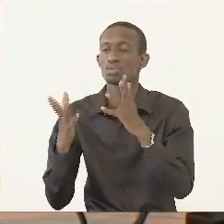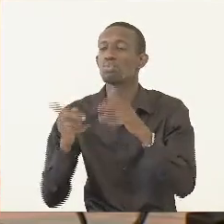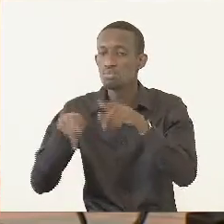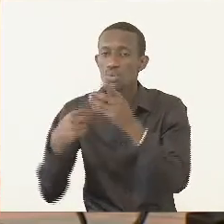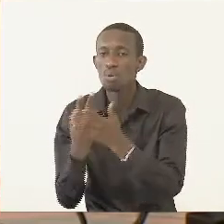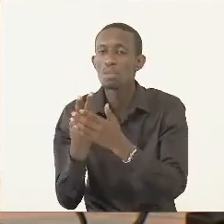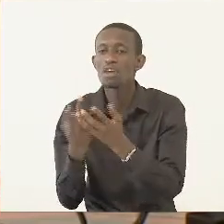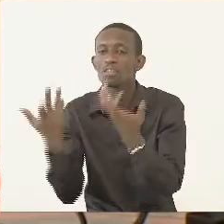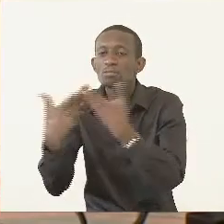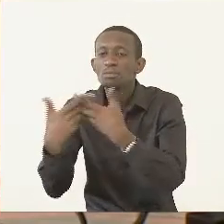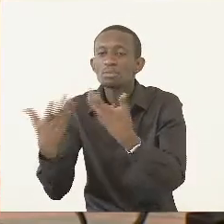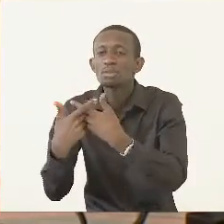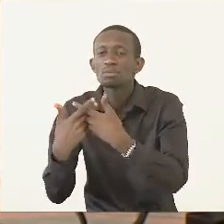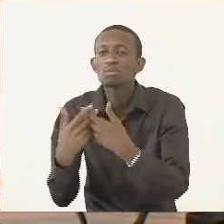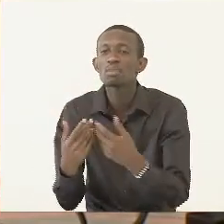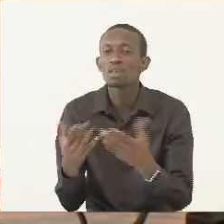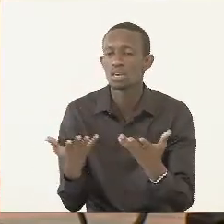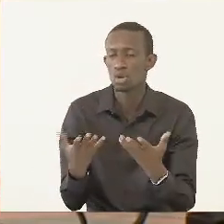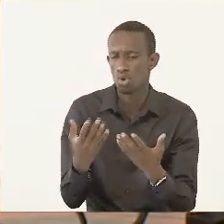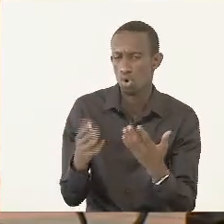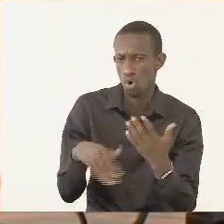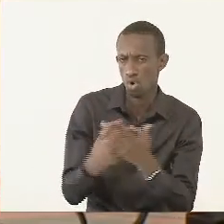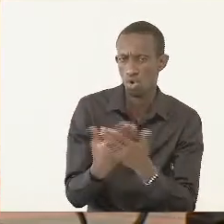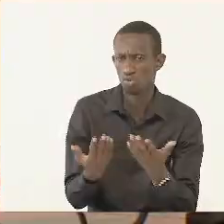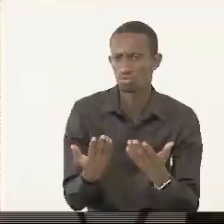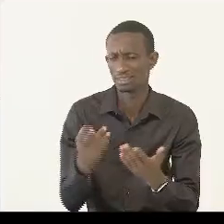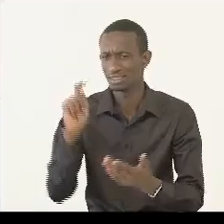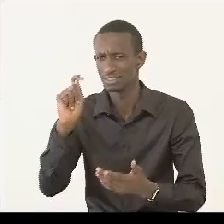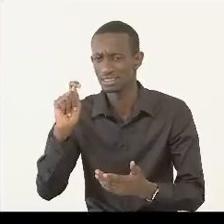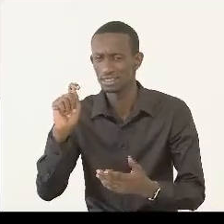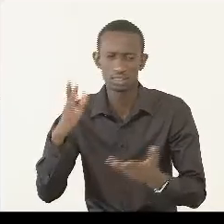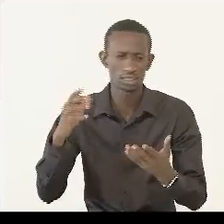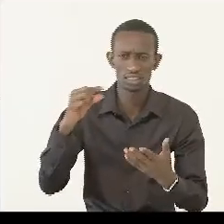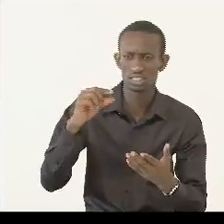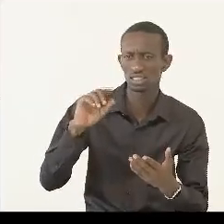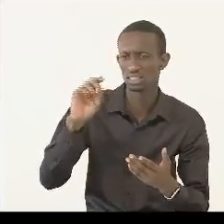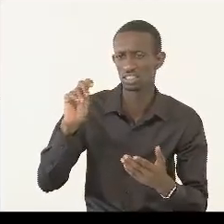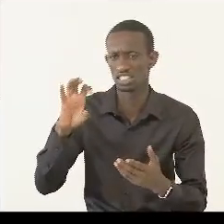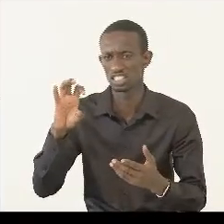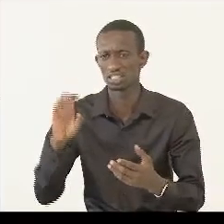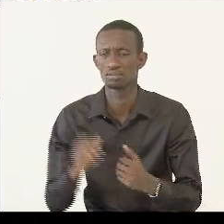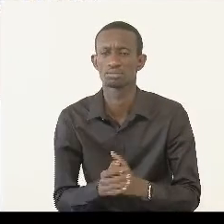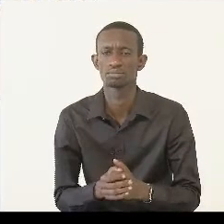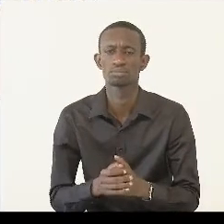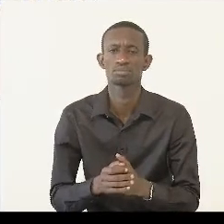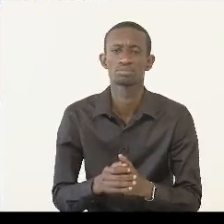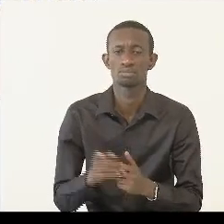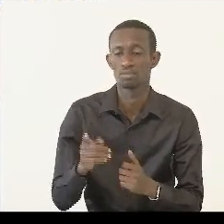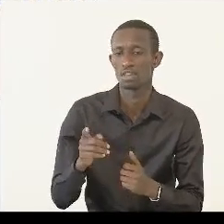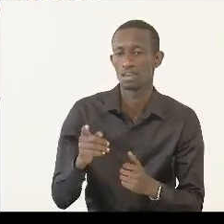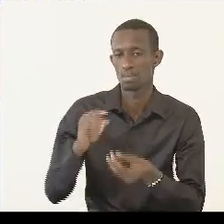A complements with what? With T, G with C. So look for the answer. And the third part